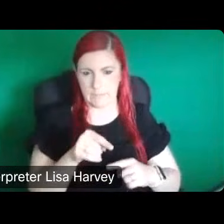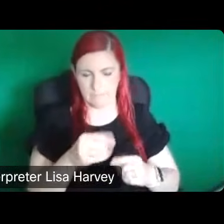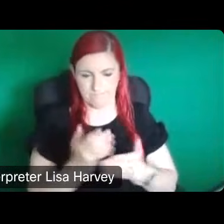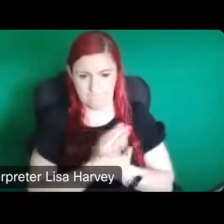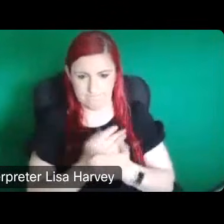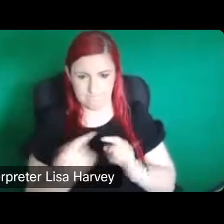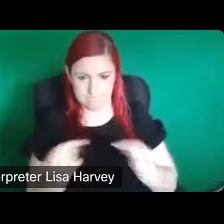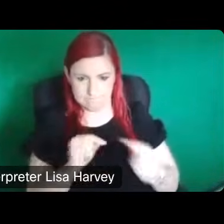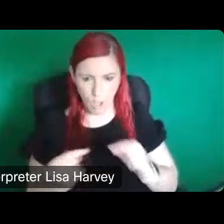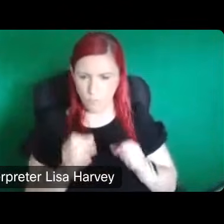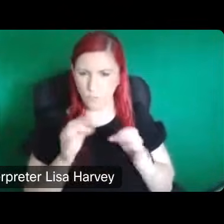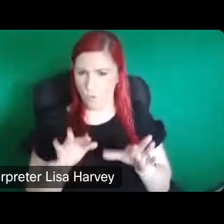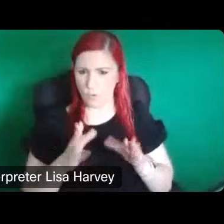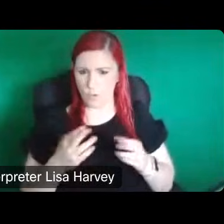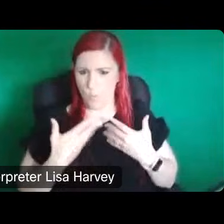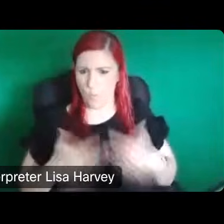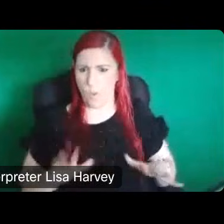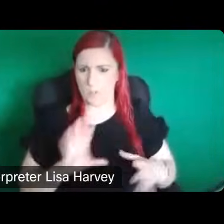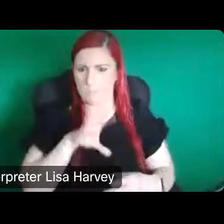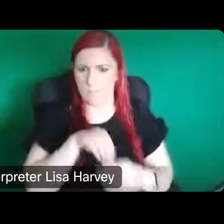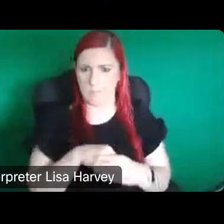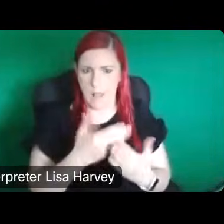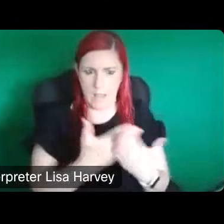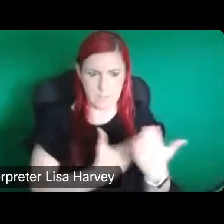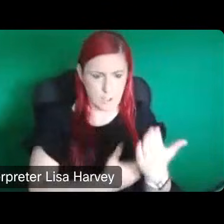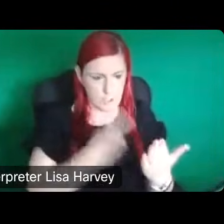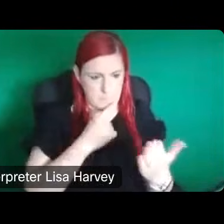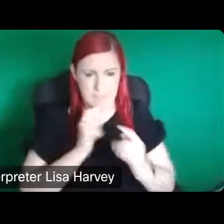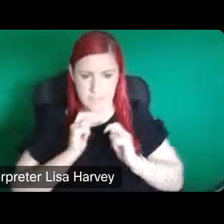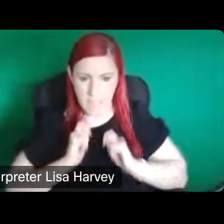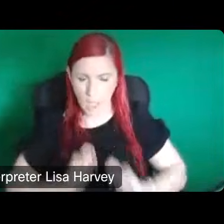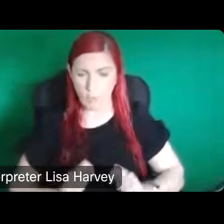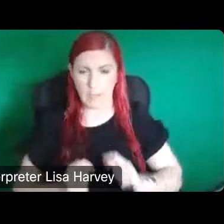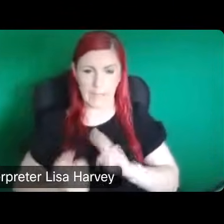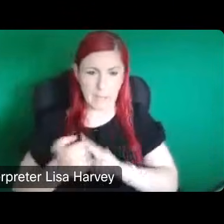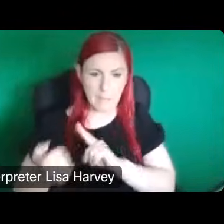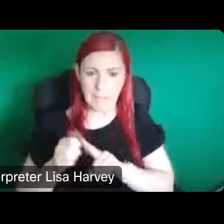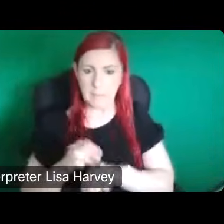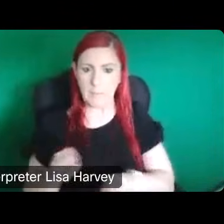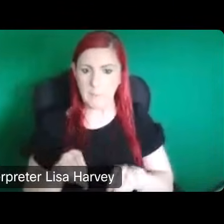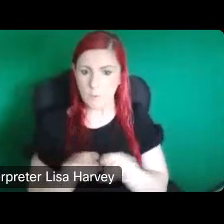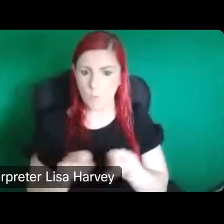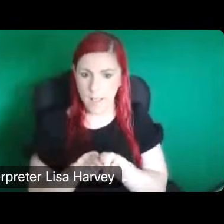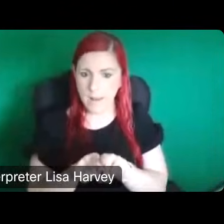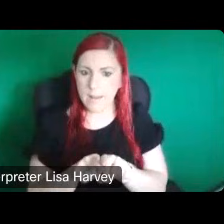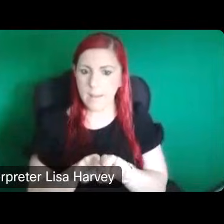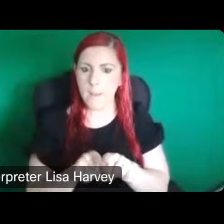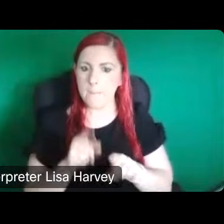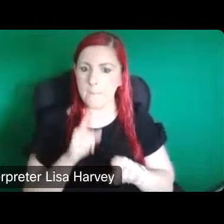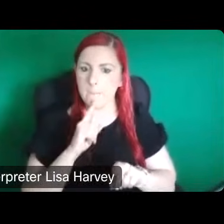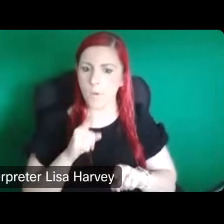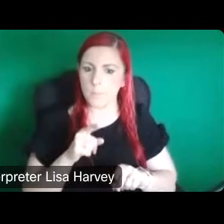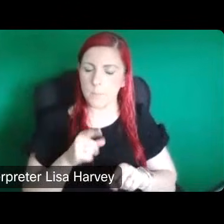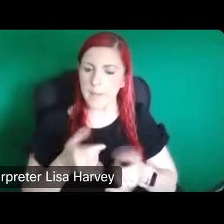on everyone. Our legal system is protracted and way behind other countries in terms of bringing speedy resolution to cases. It's burdensome